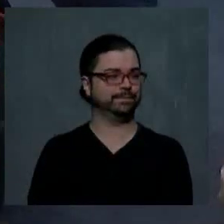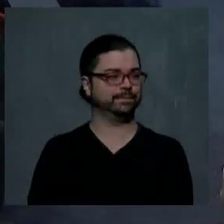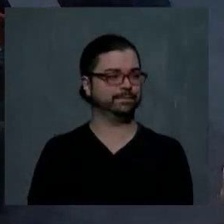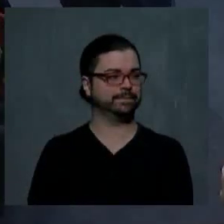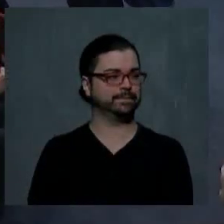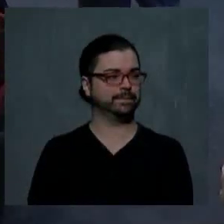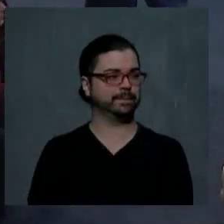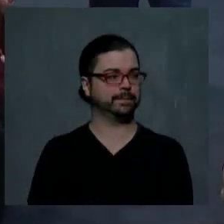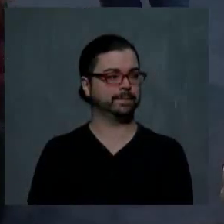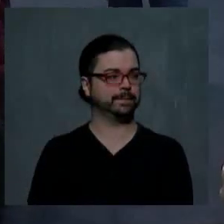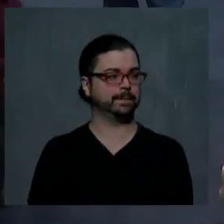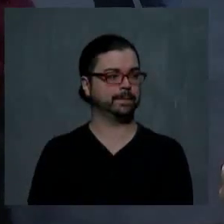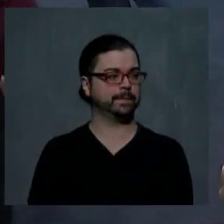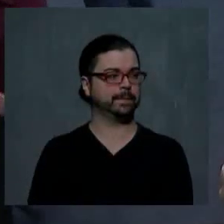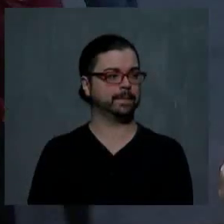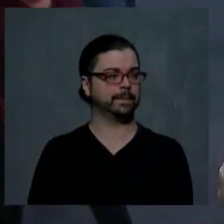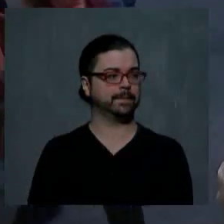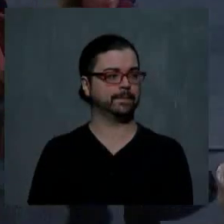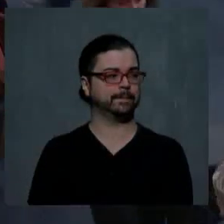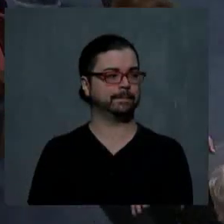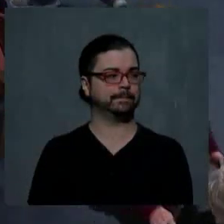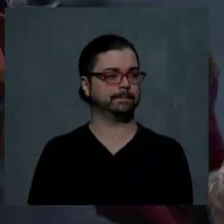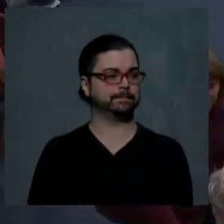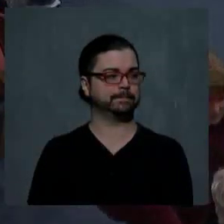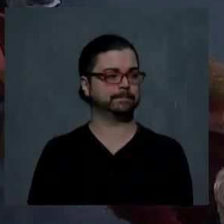Thank you very much for y'all's patience. Appreciate that on that item.